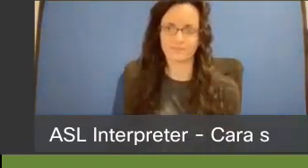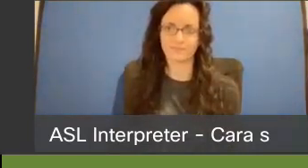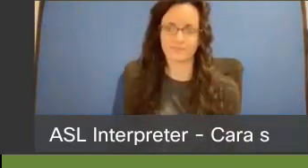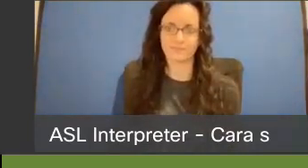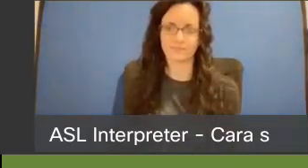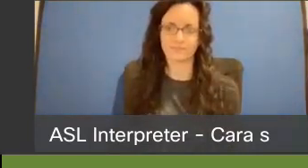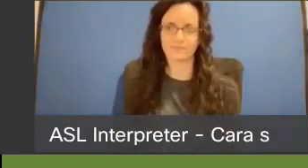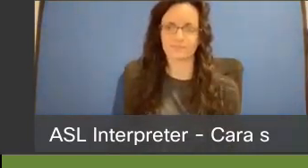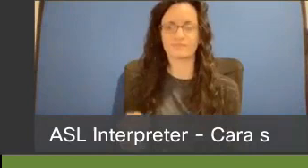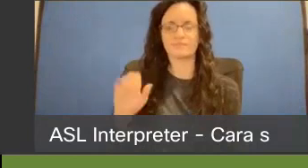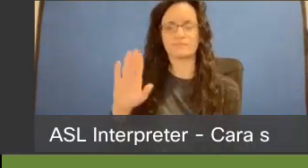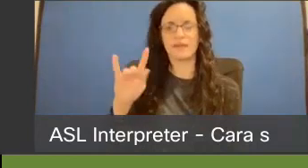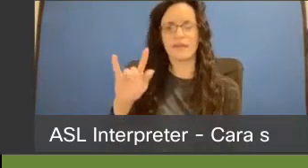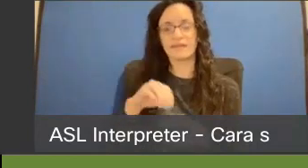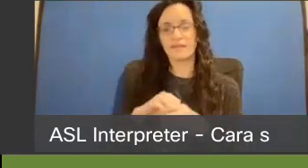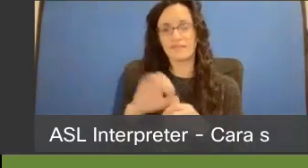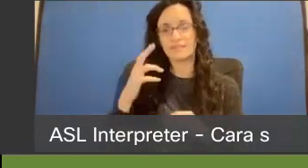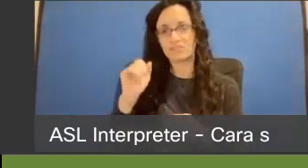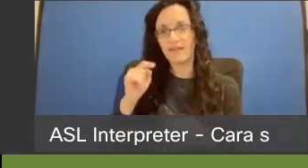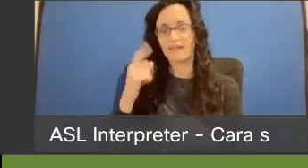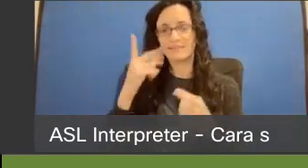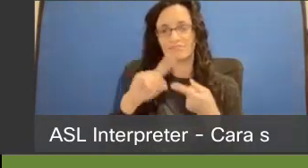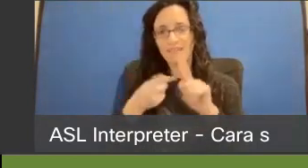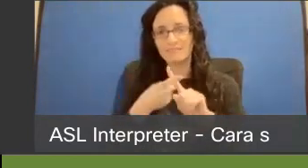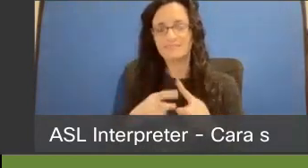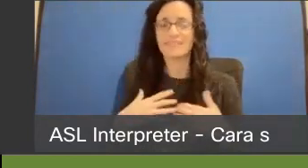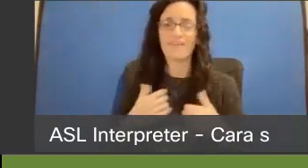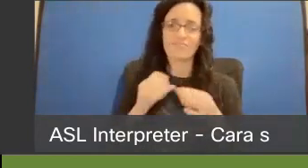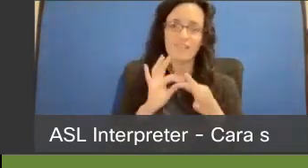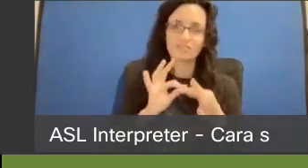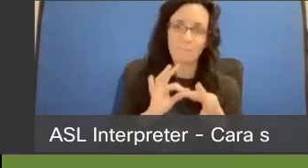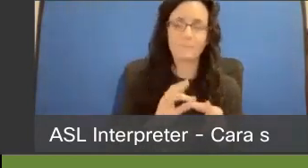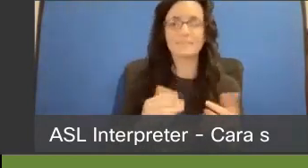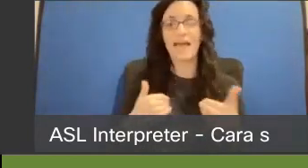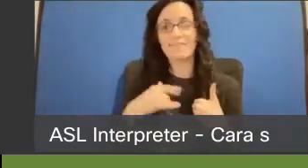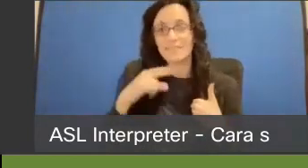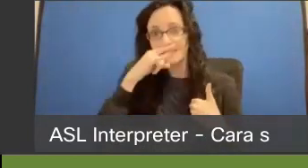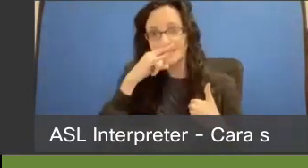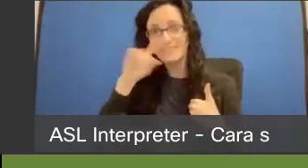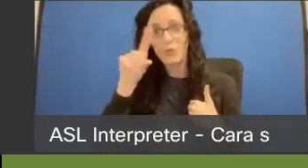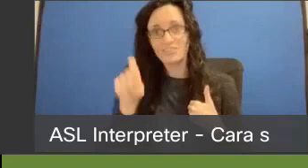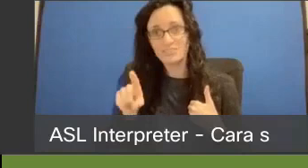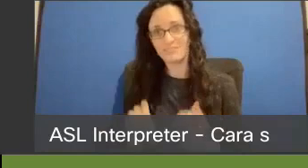In the chat, I see friends, healthy relationships, having kids, question mark.